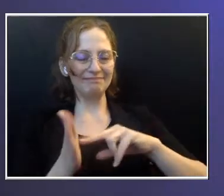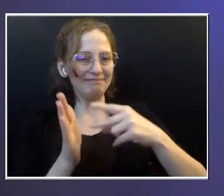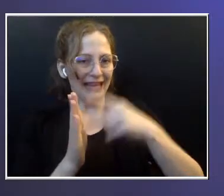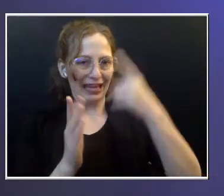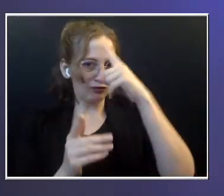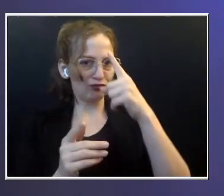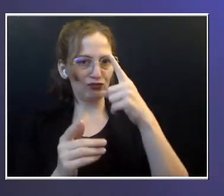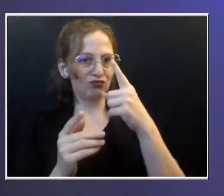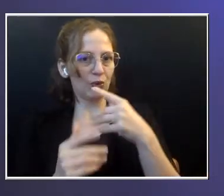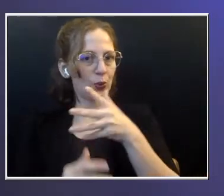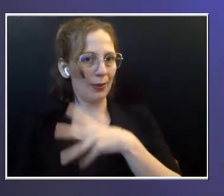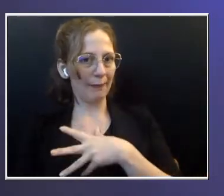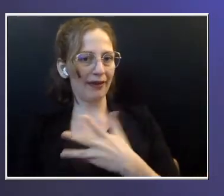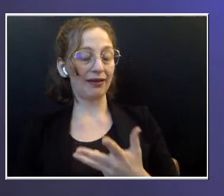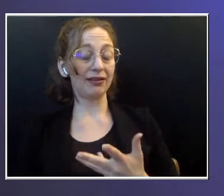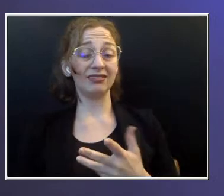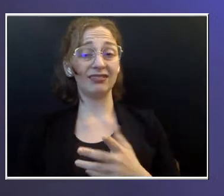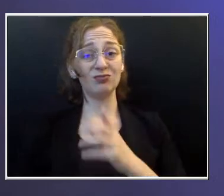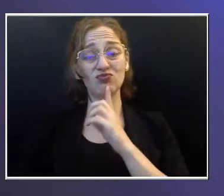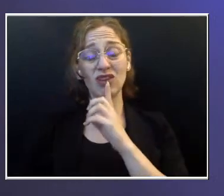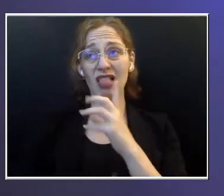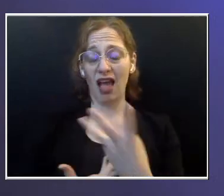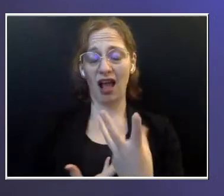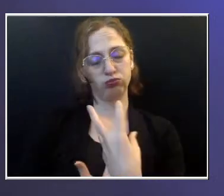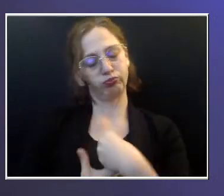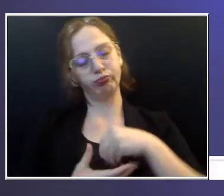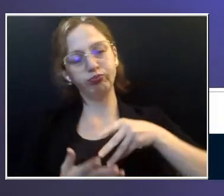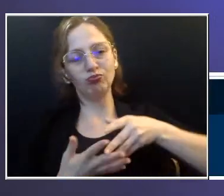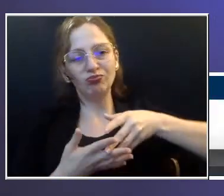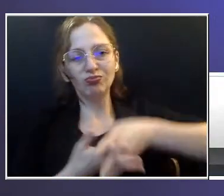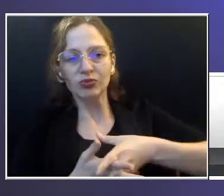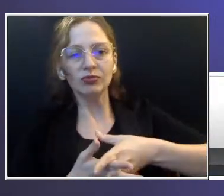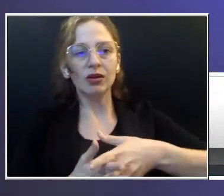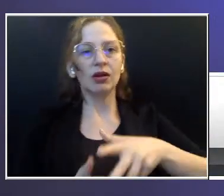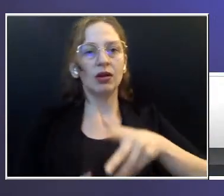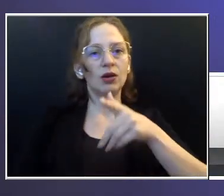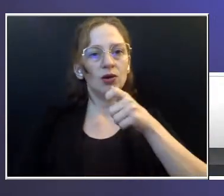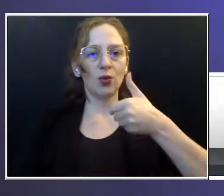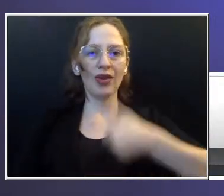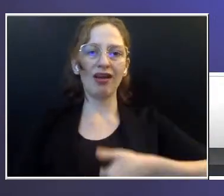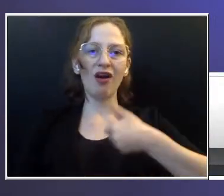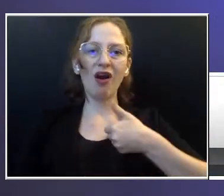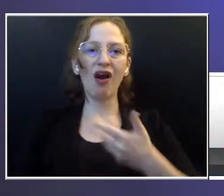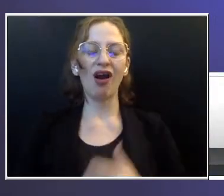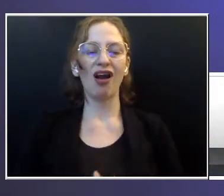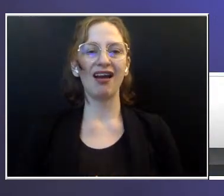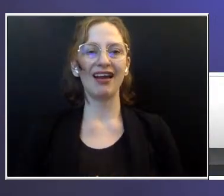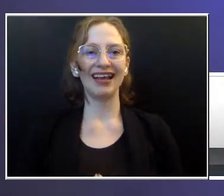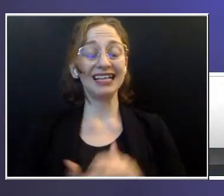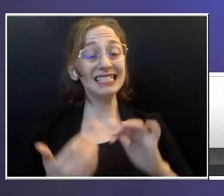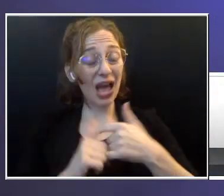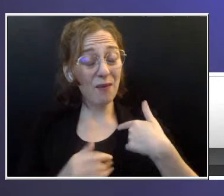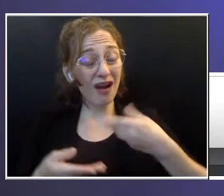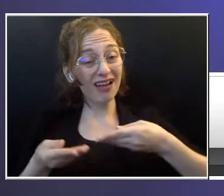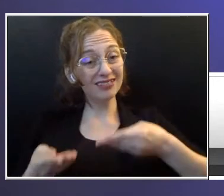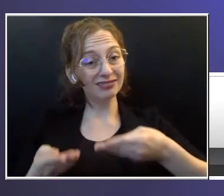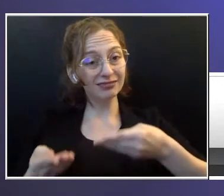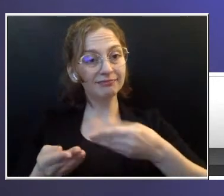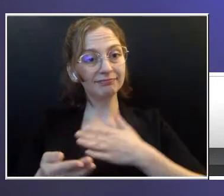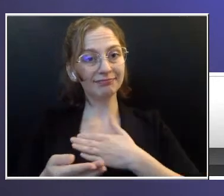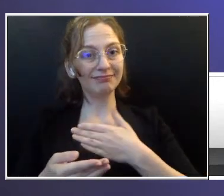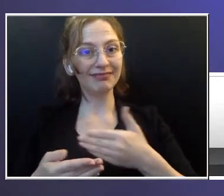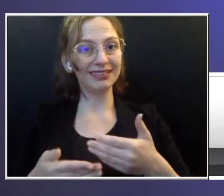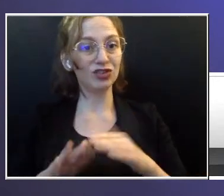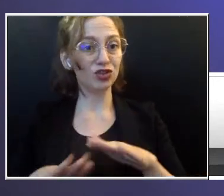of who we are. It's part of our femininity. It's how I fed my children. So, I mean, for me